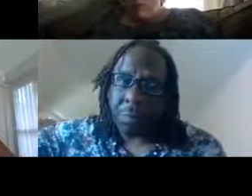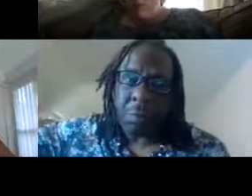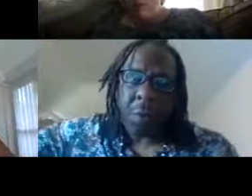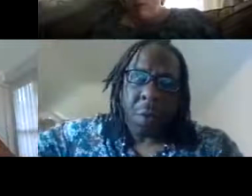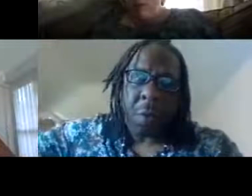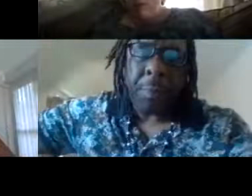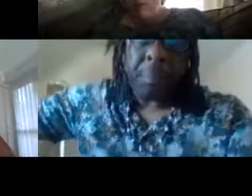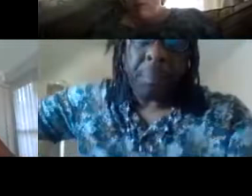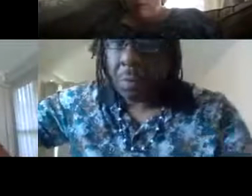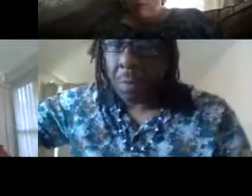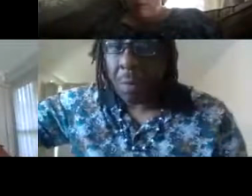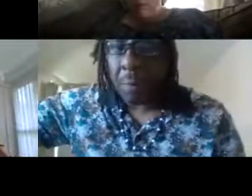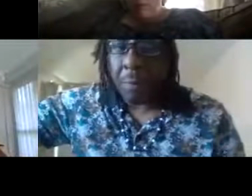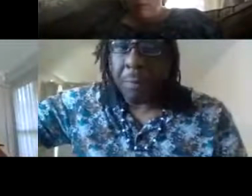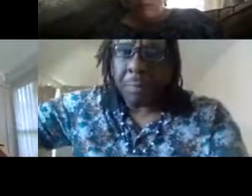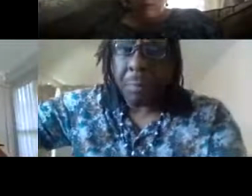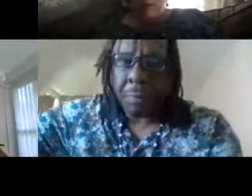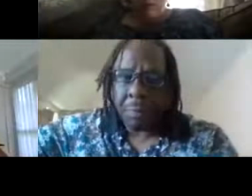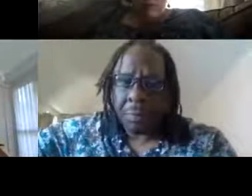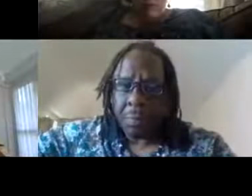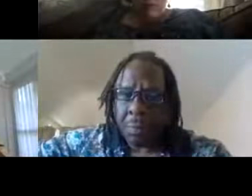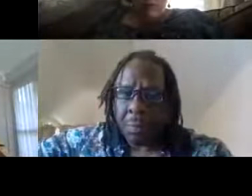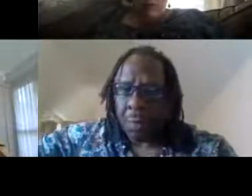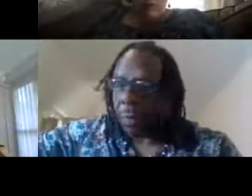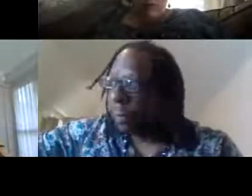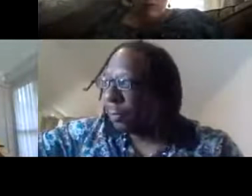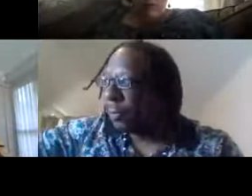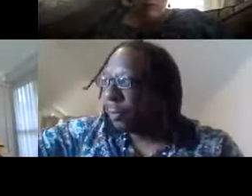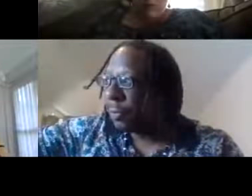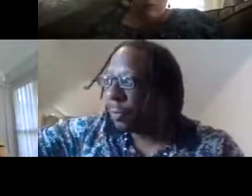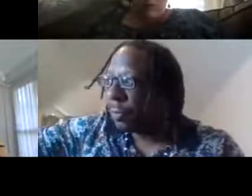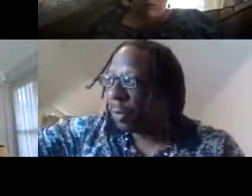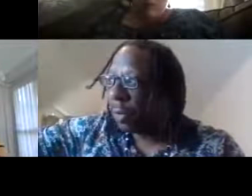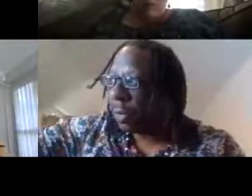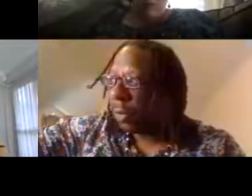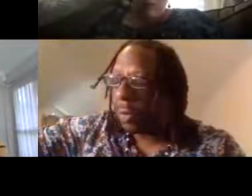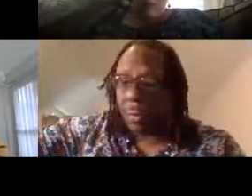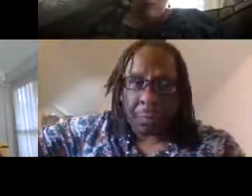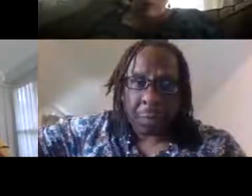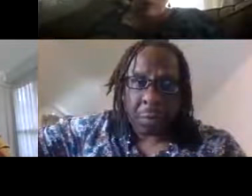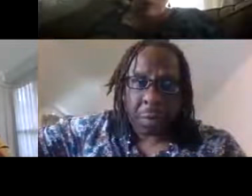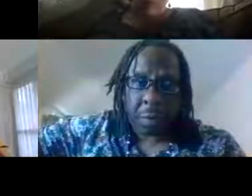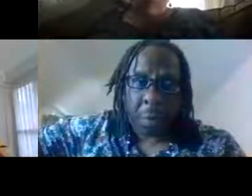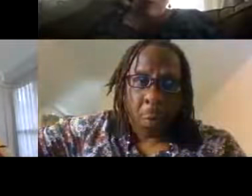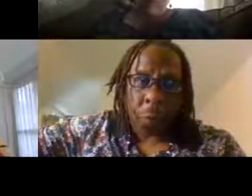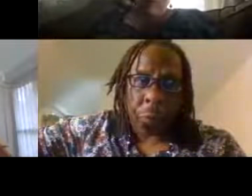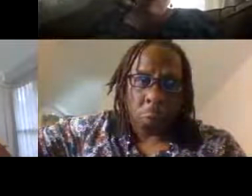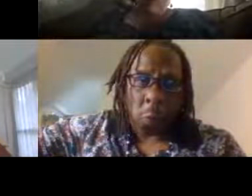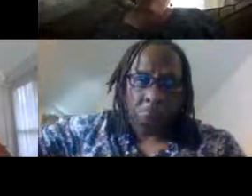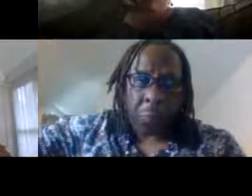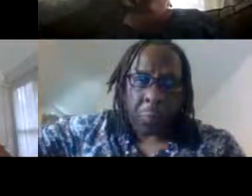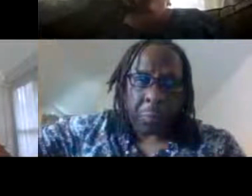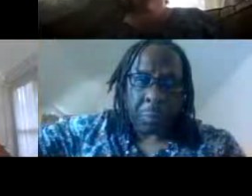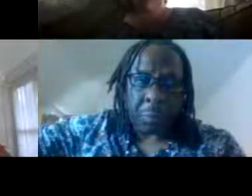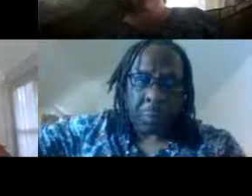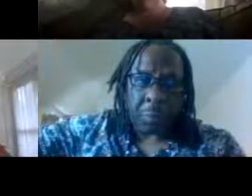after this, and that we will be, as shared in past meetings, looking to post them online